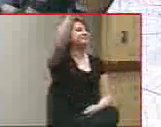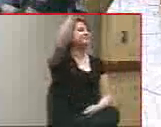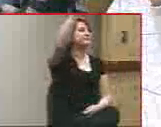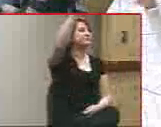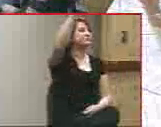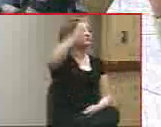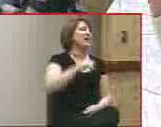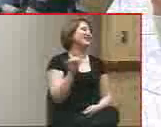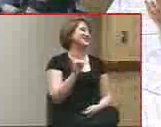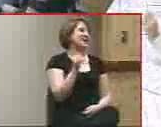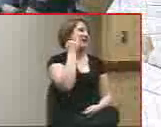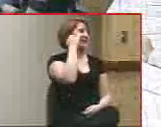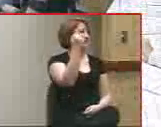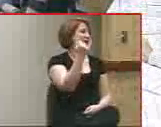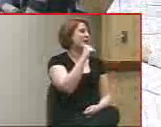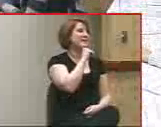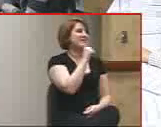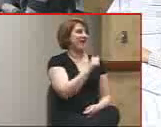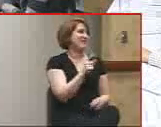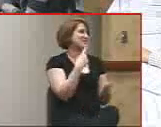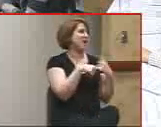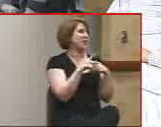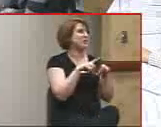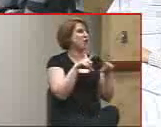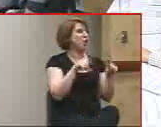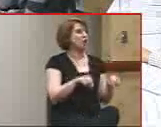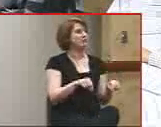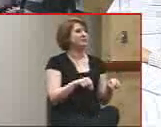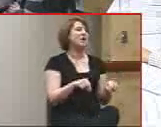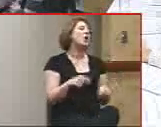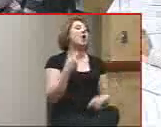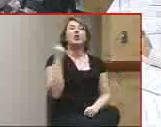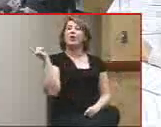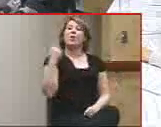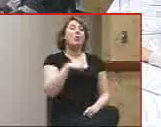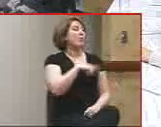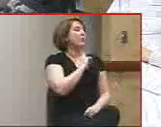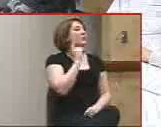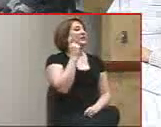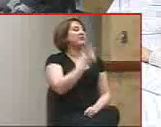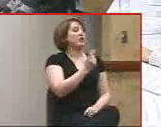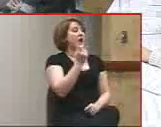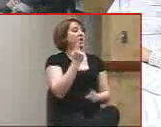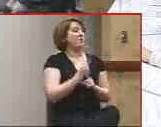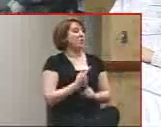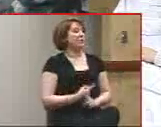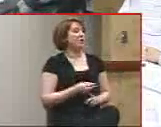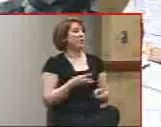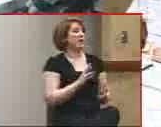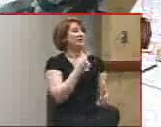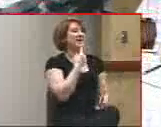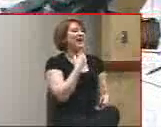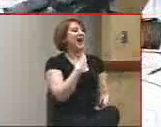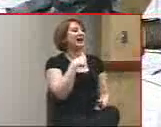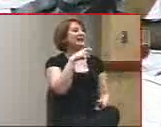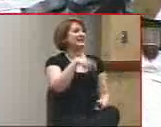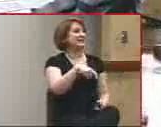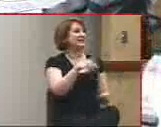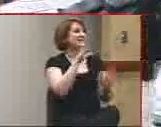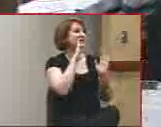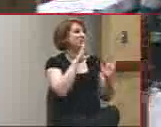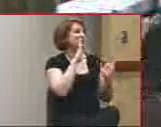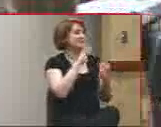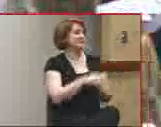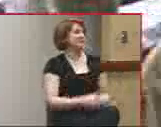So of same idea. We're going to give her an appropriate way of saying, I need attention.